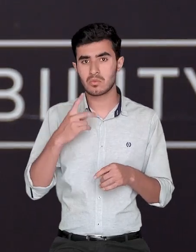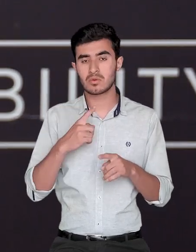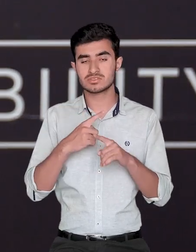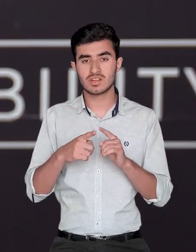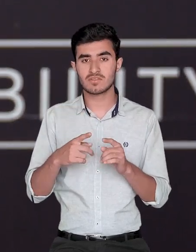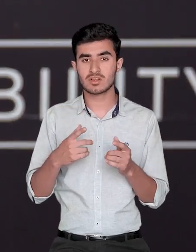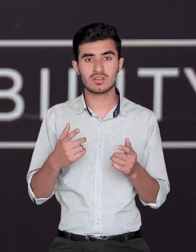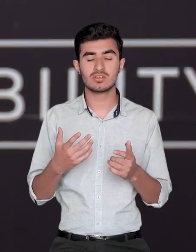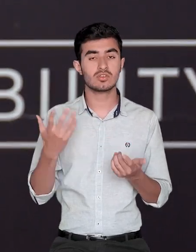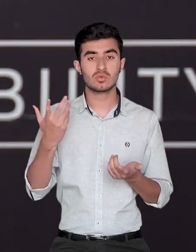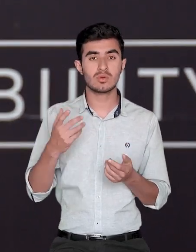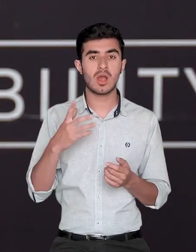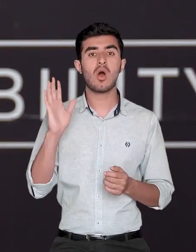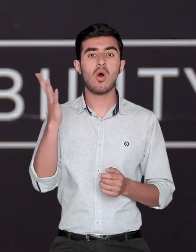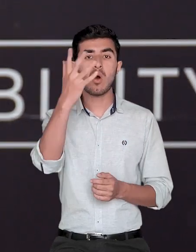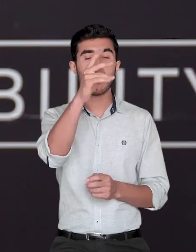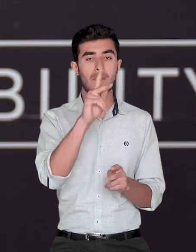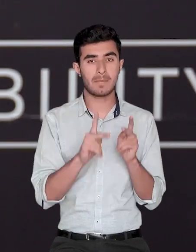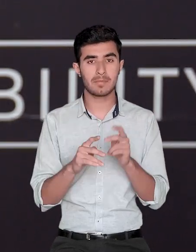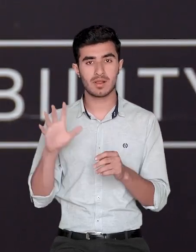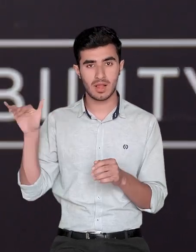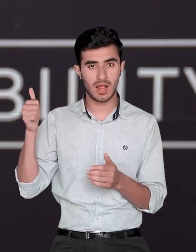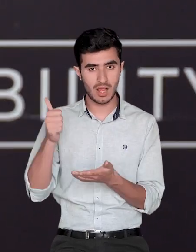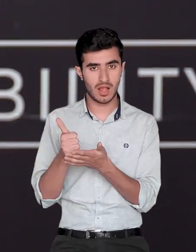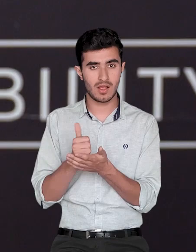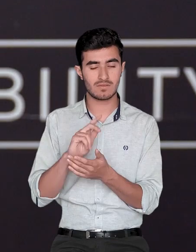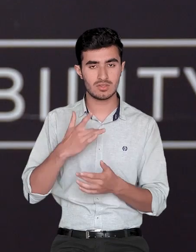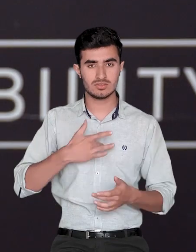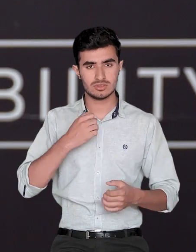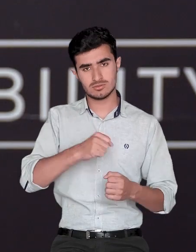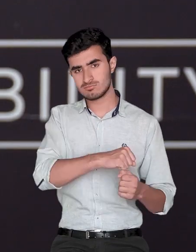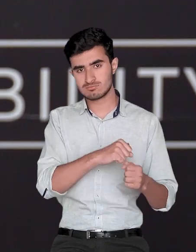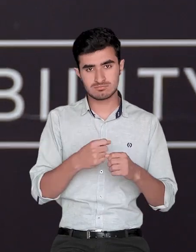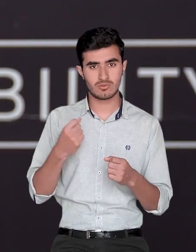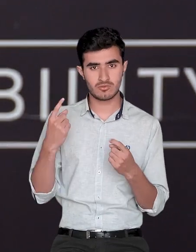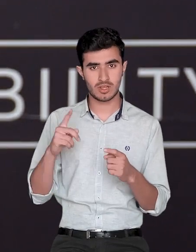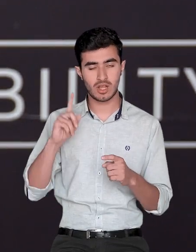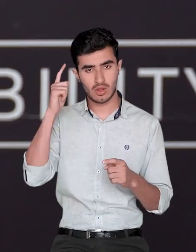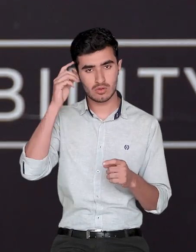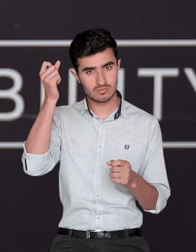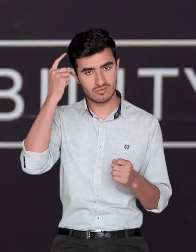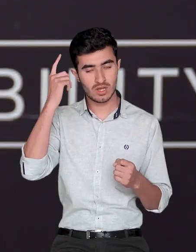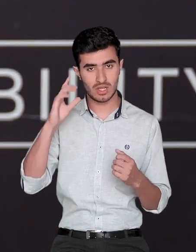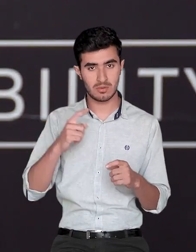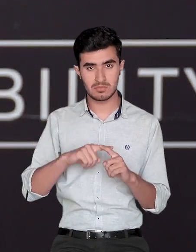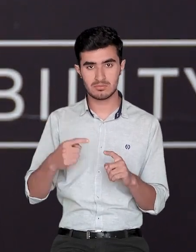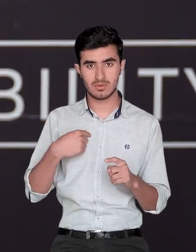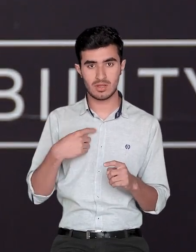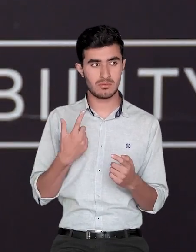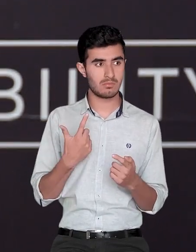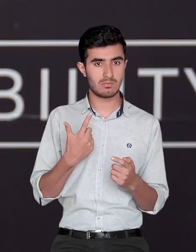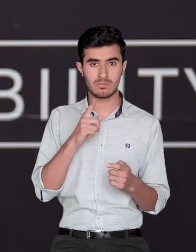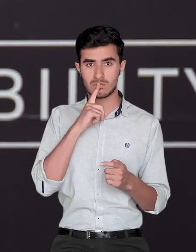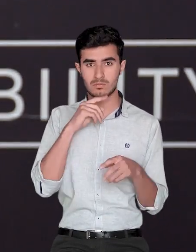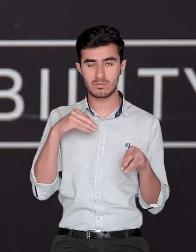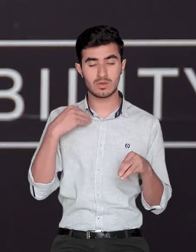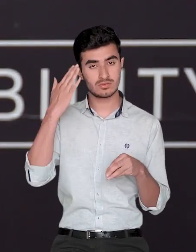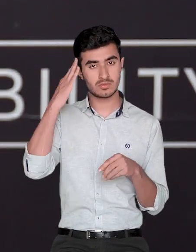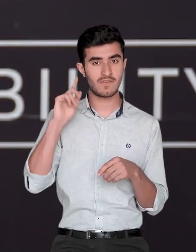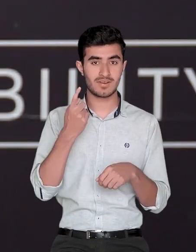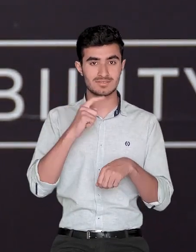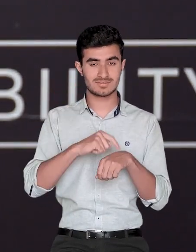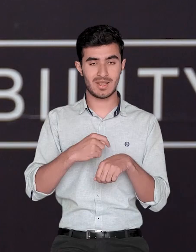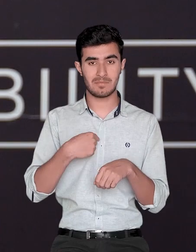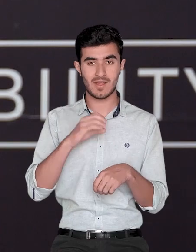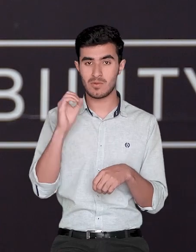environment, it was quite intimidating because everybody was warming up, everyone seemed to know what they were doing, and the pool was also